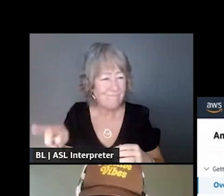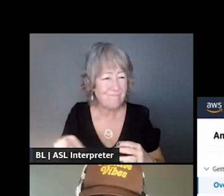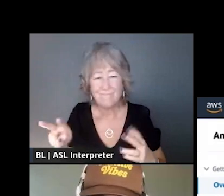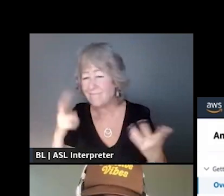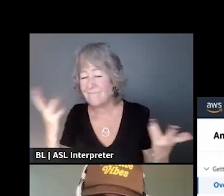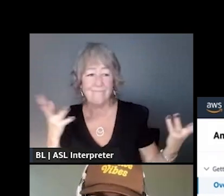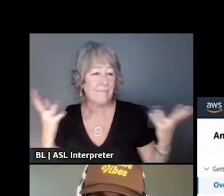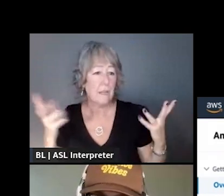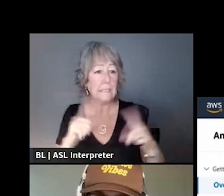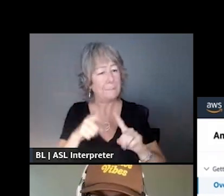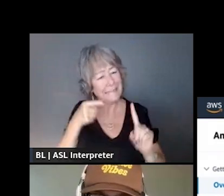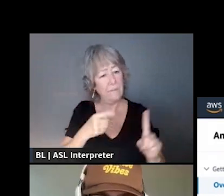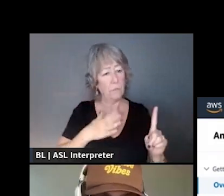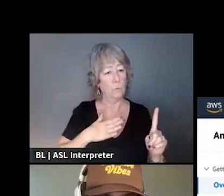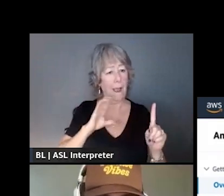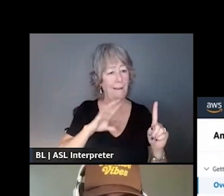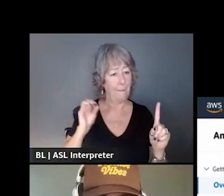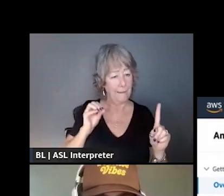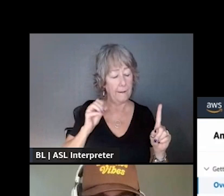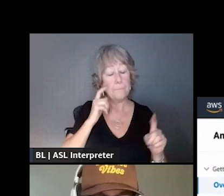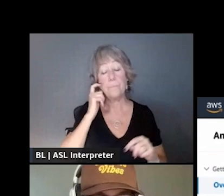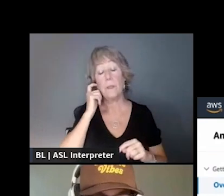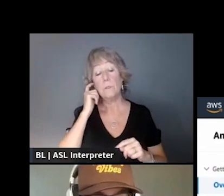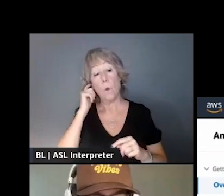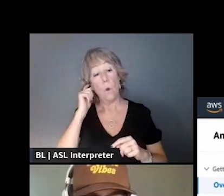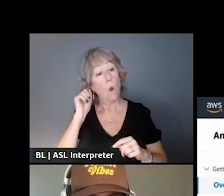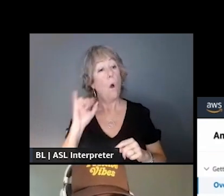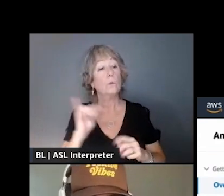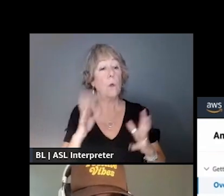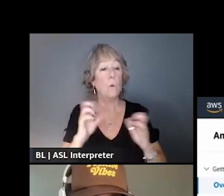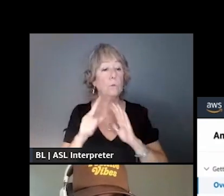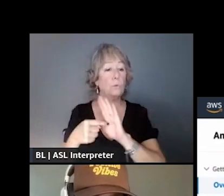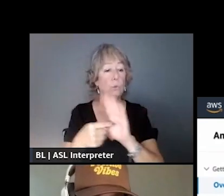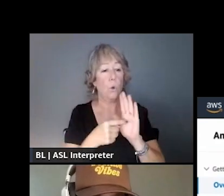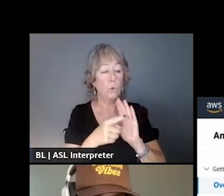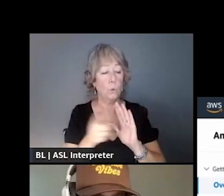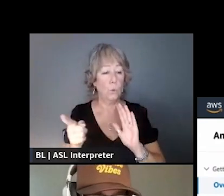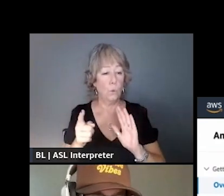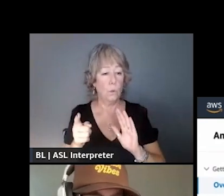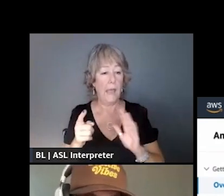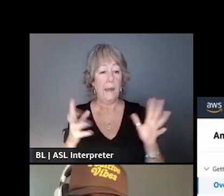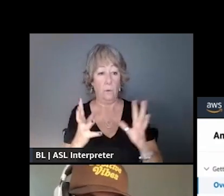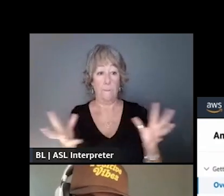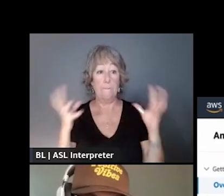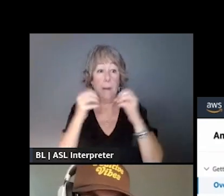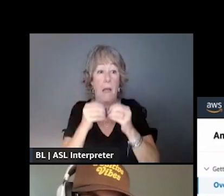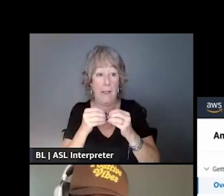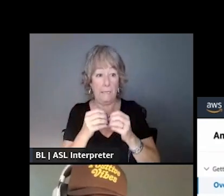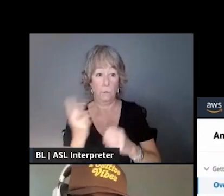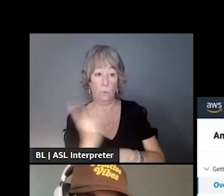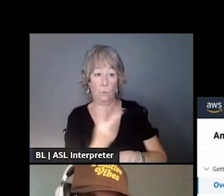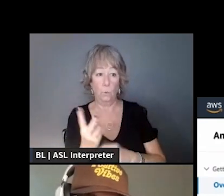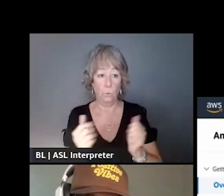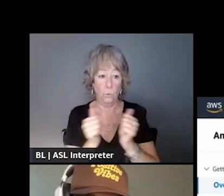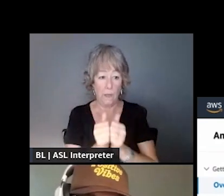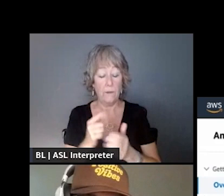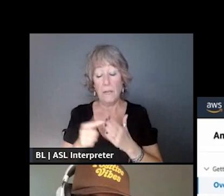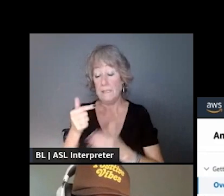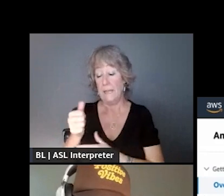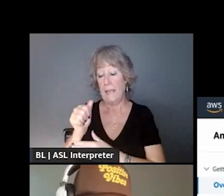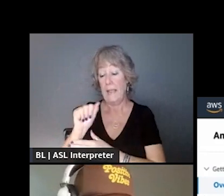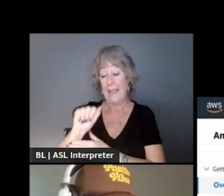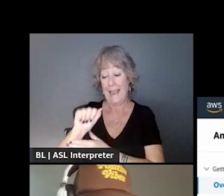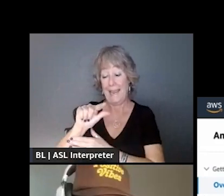your company. And I'm also going to show you agents, and I'm going to combine these two things together, because what agents does